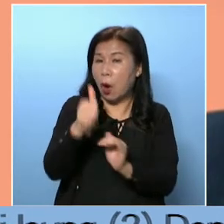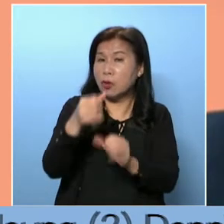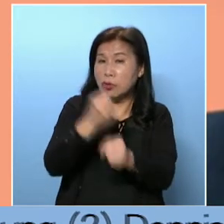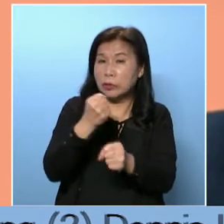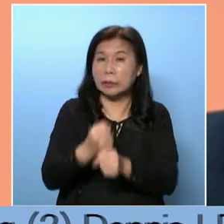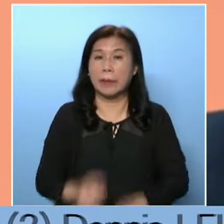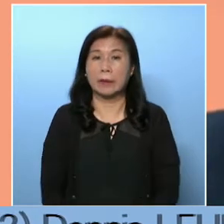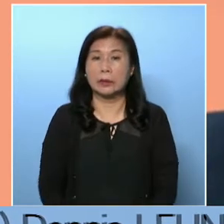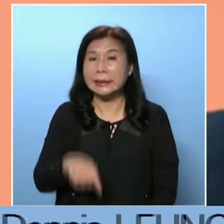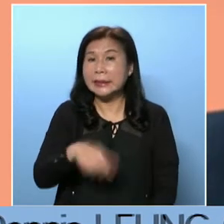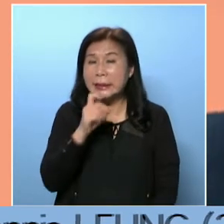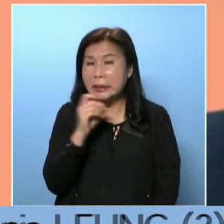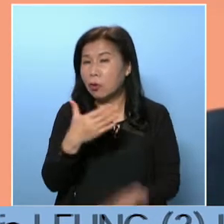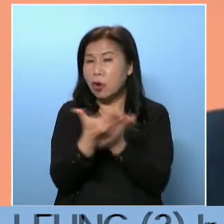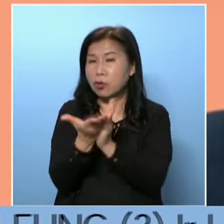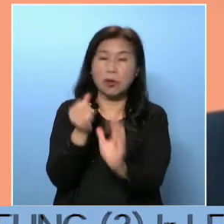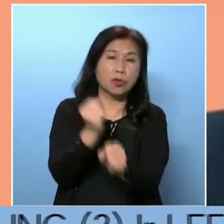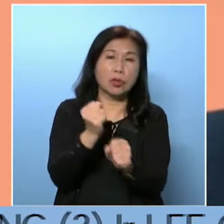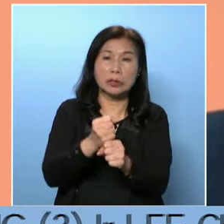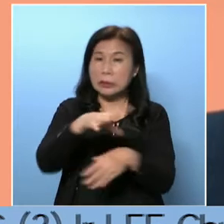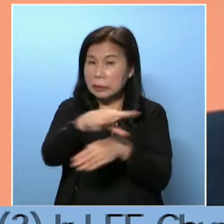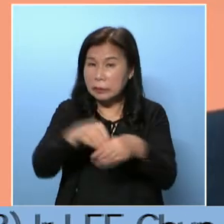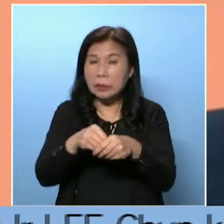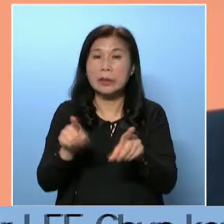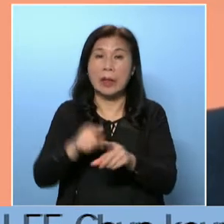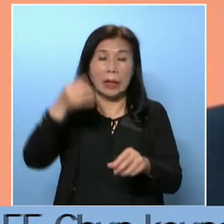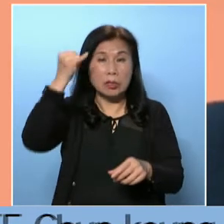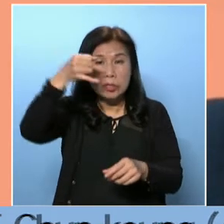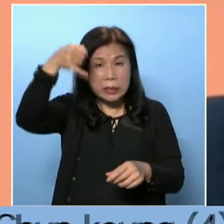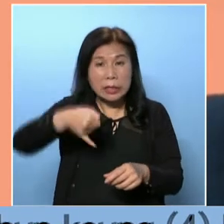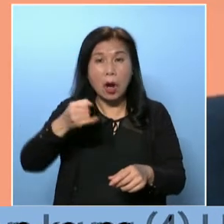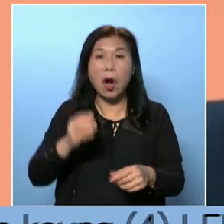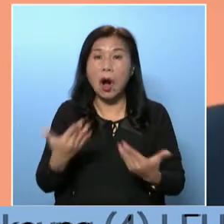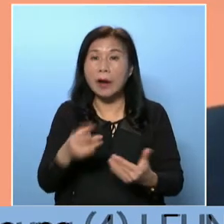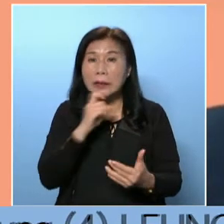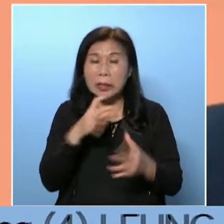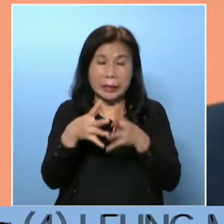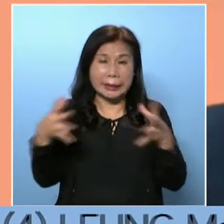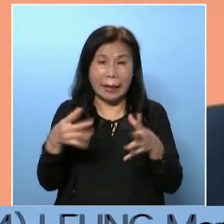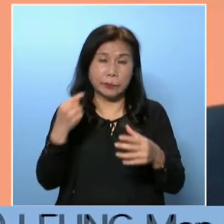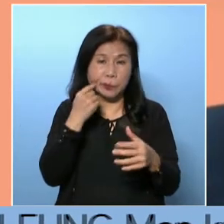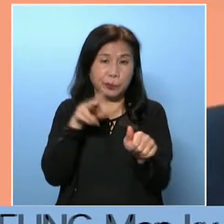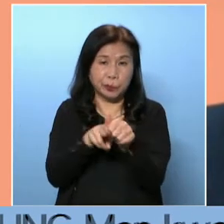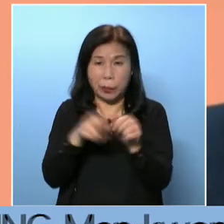We should think about mobilizing them to the front line. A lot of work has to be done.